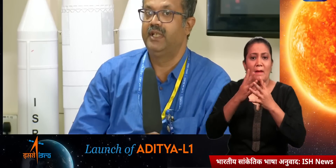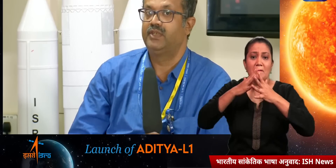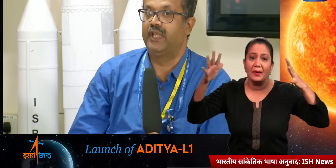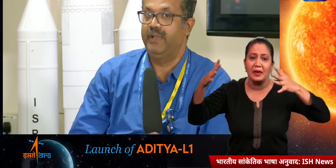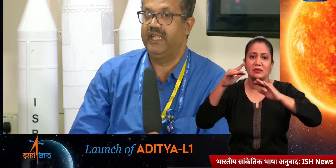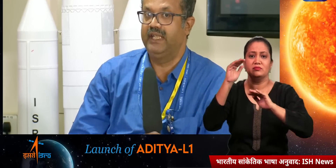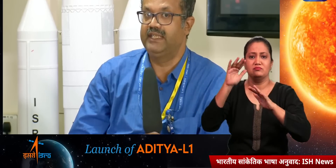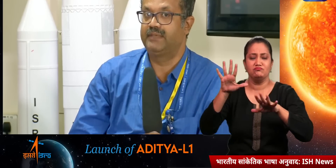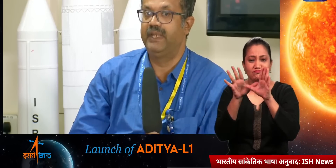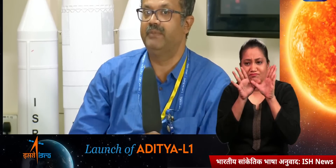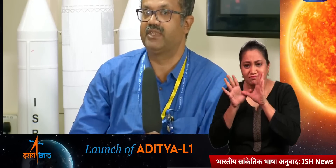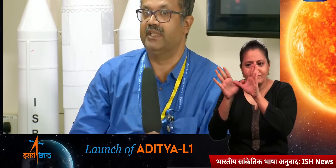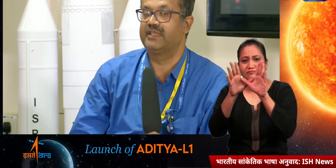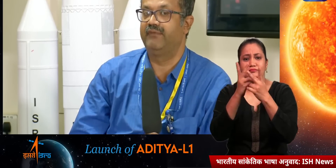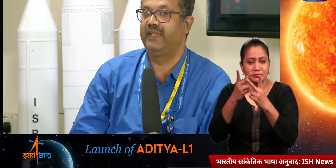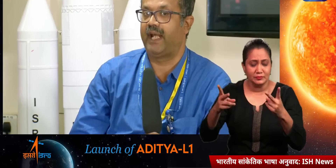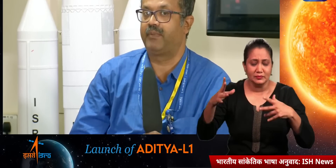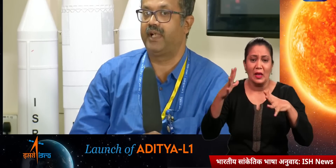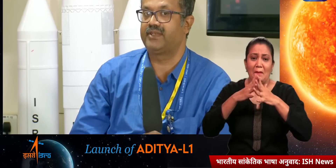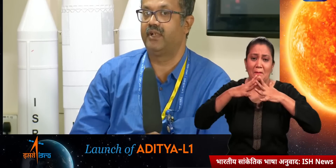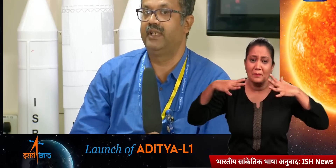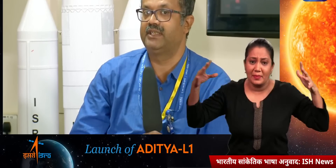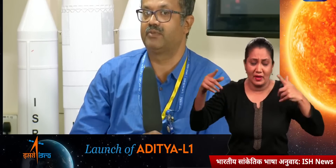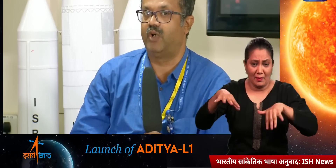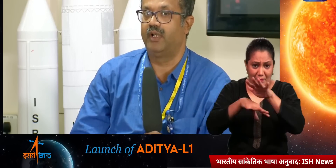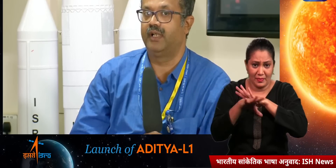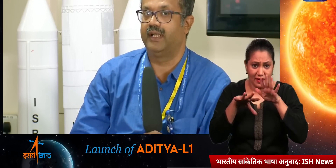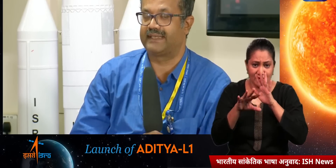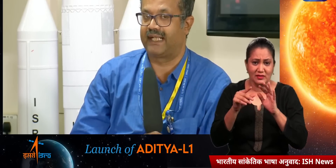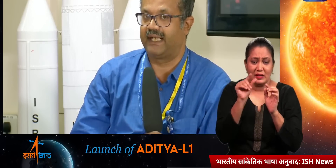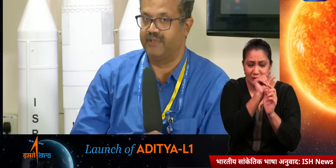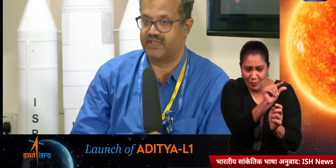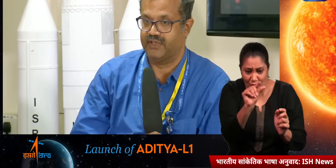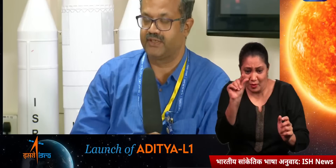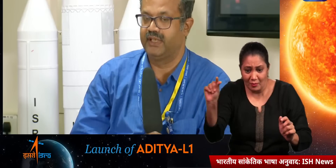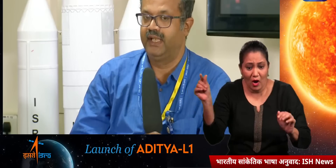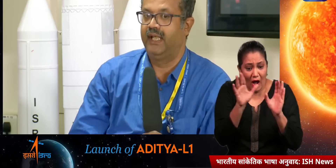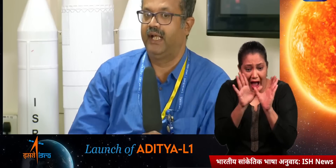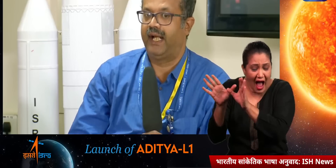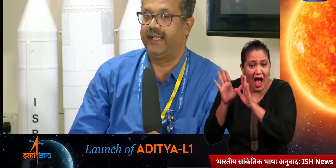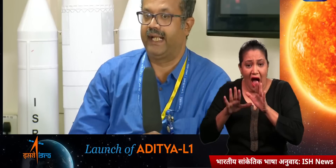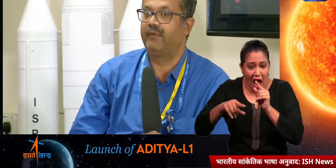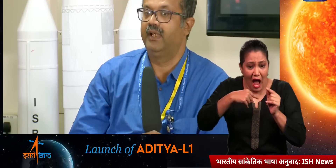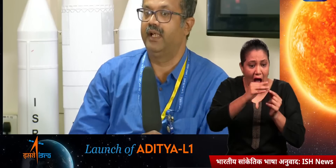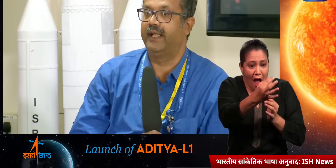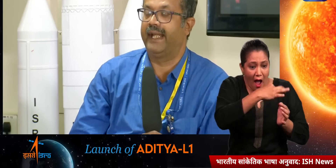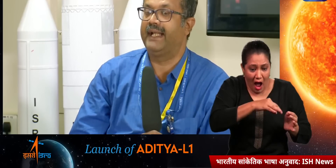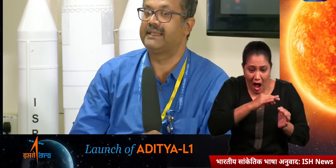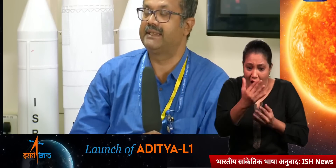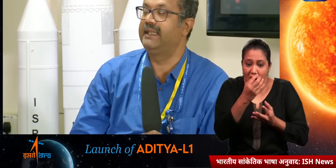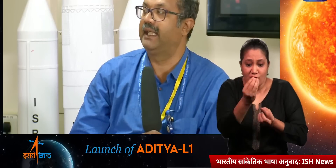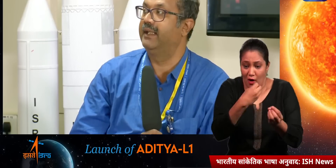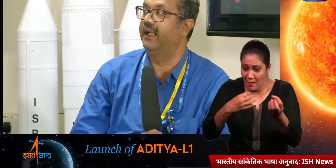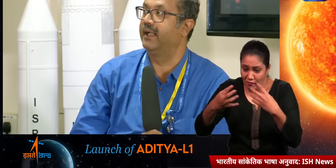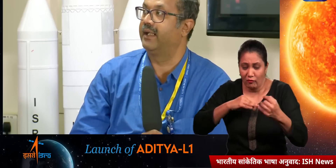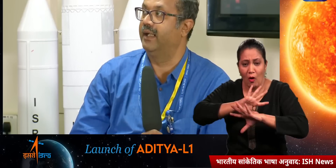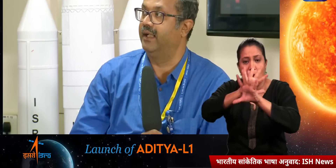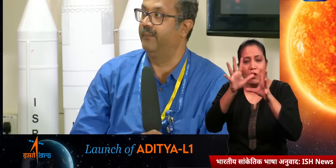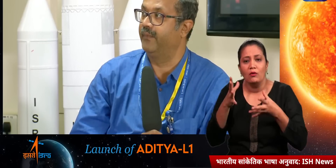missions. So in between these big missions, if we capitalize on these small satellite missions, and that will enhances